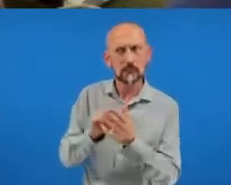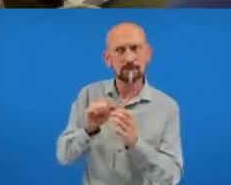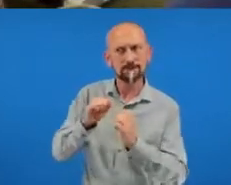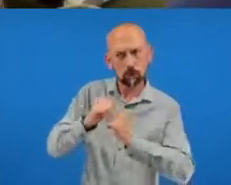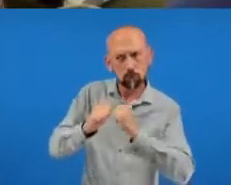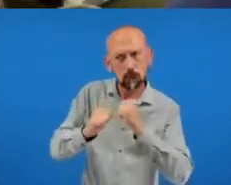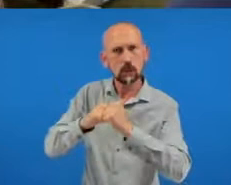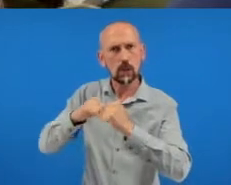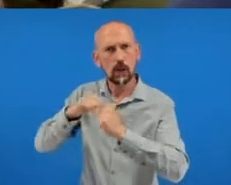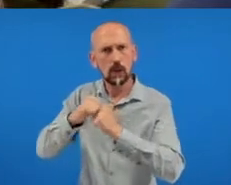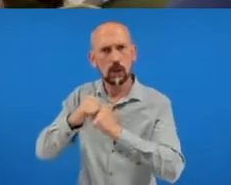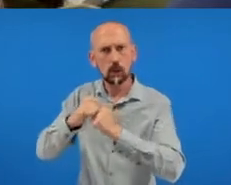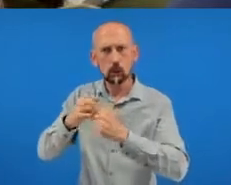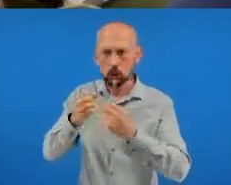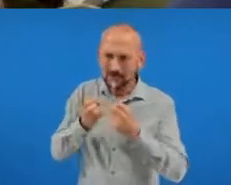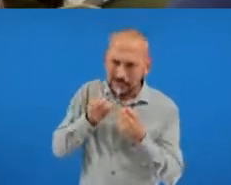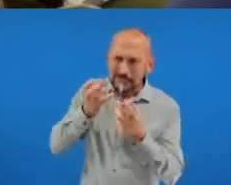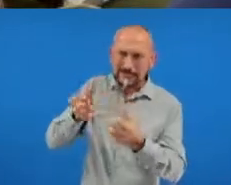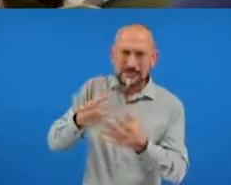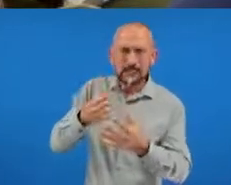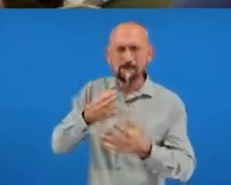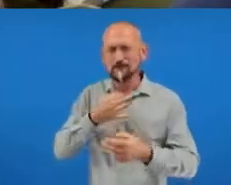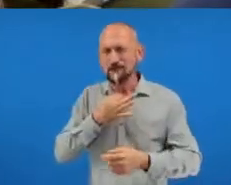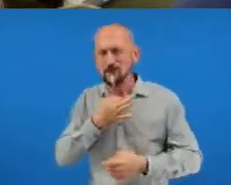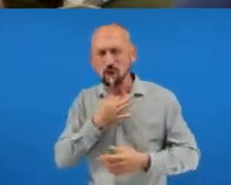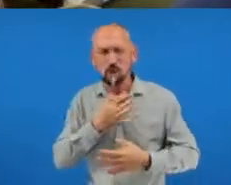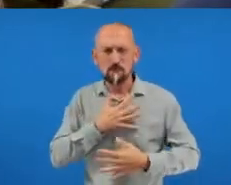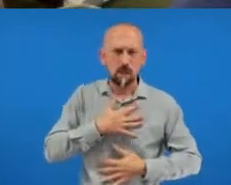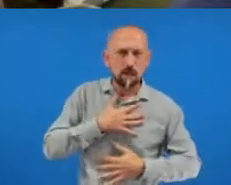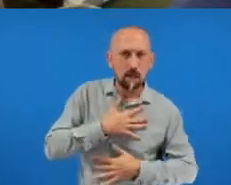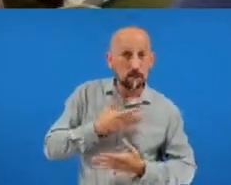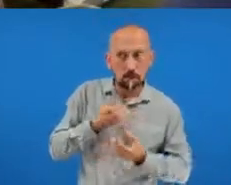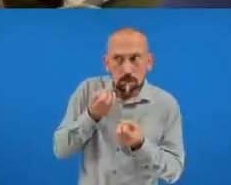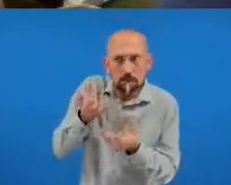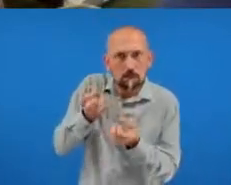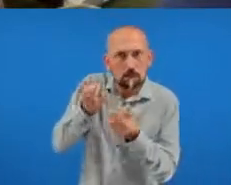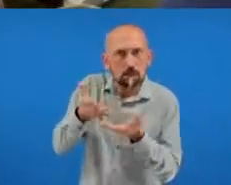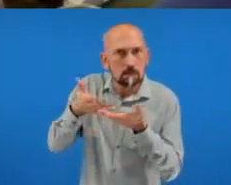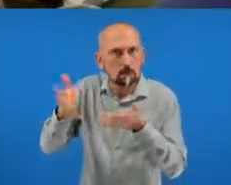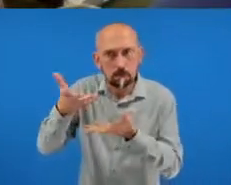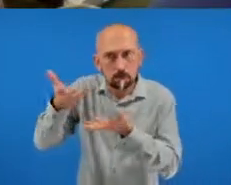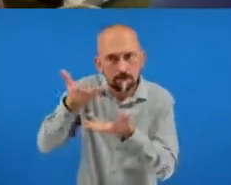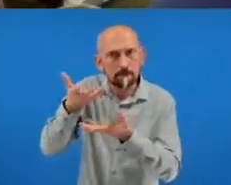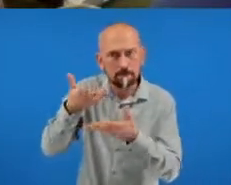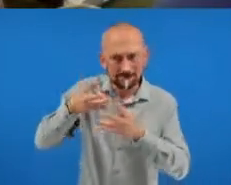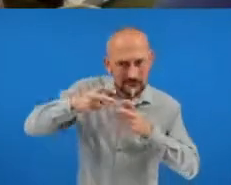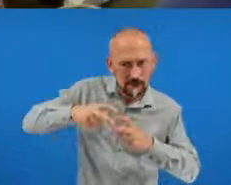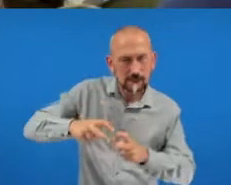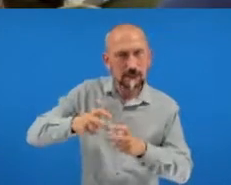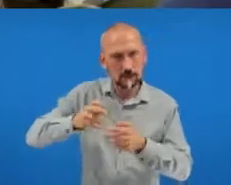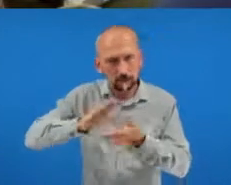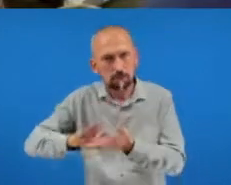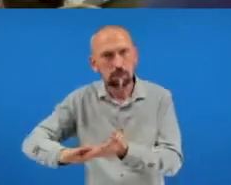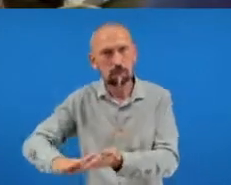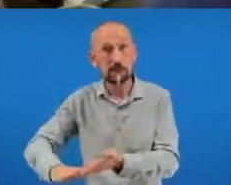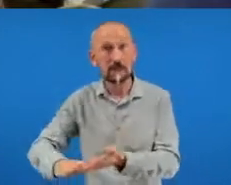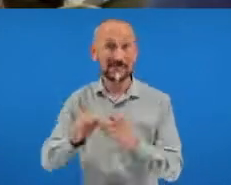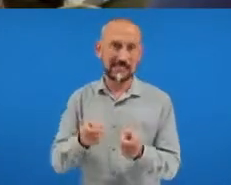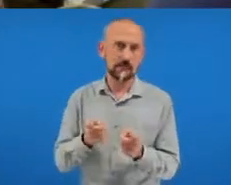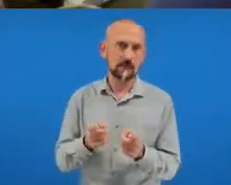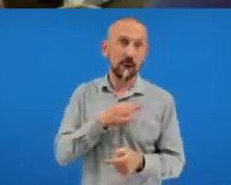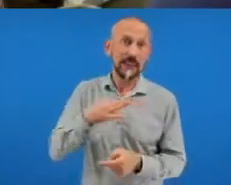these vulnerabilities, I guess, and start working towards them, because that's what clinical supervision and management supervision is all about.